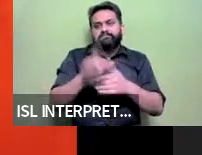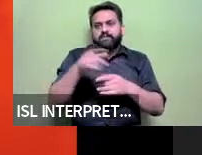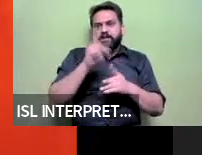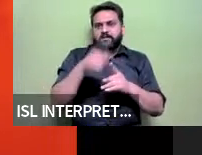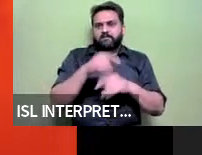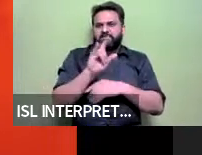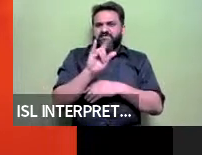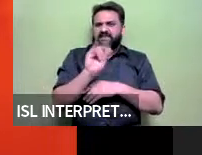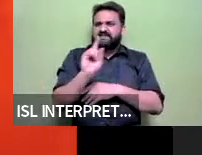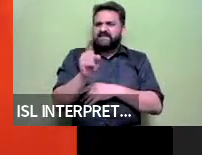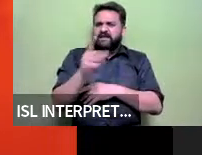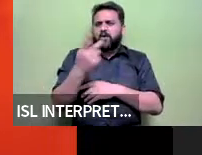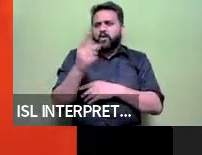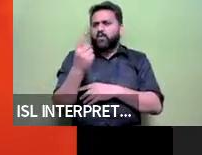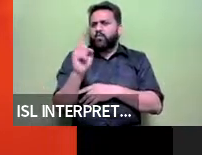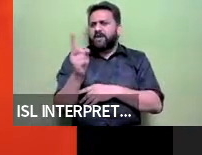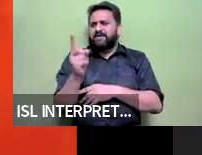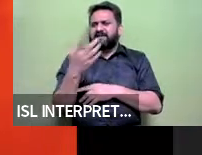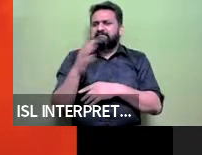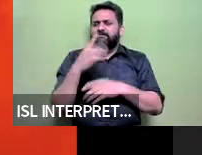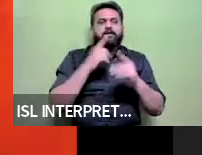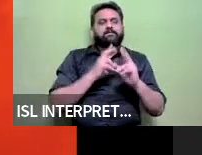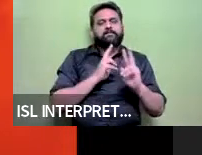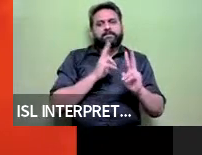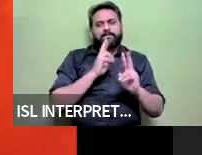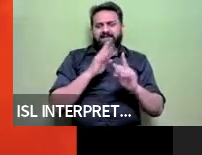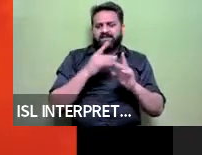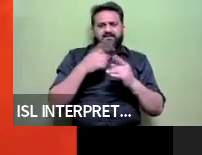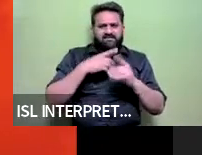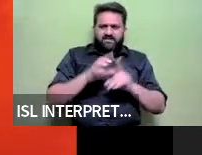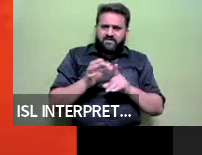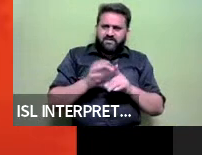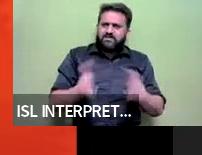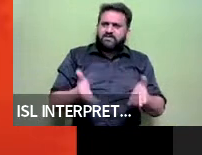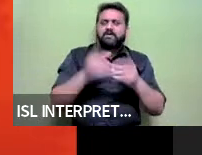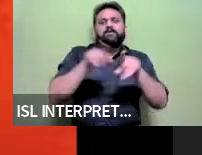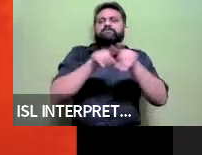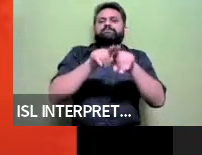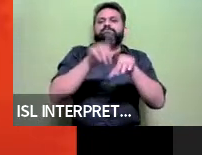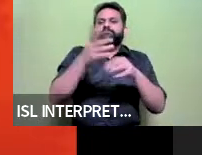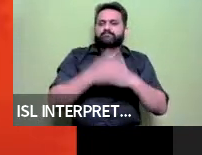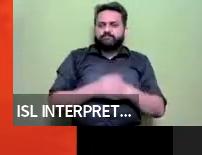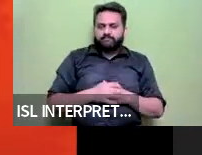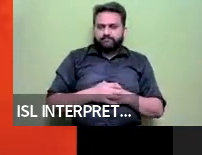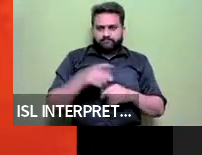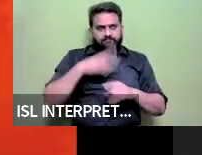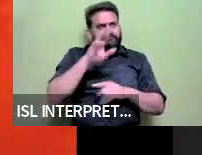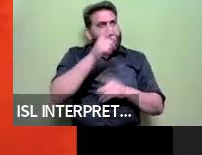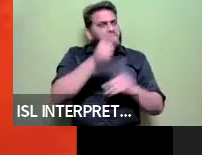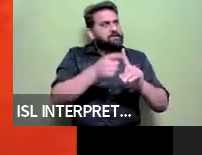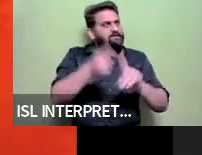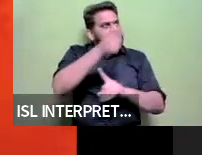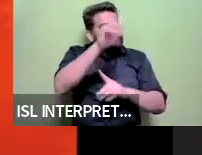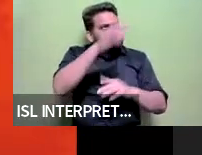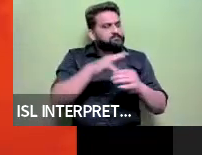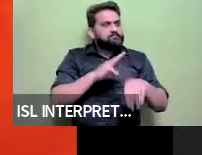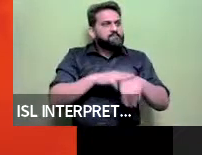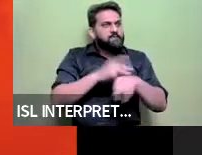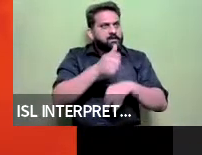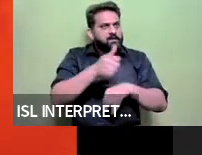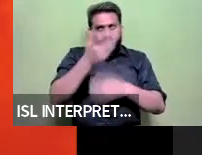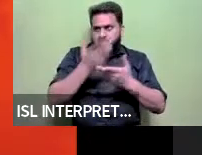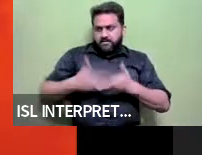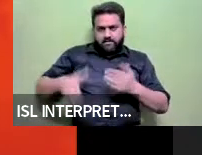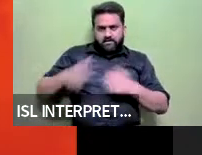60 seconds and 1 minute time to pass here and there. So why not just to do it? For example, you can say, Mr. President, members of the tribunal,